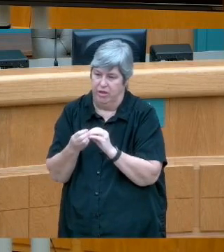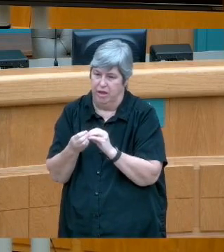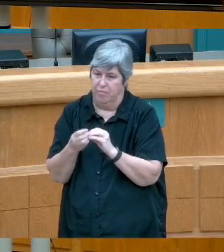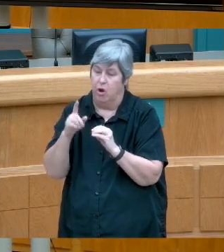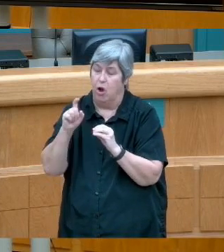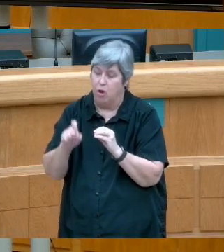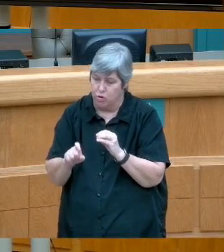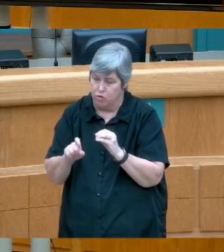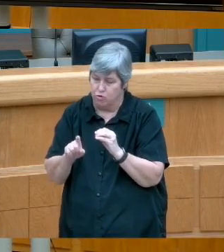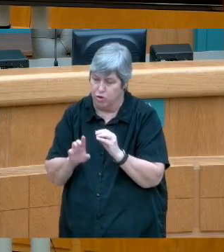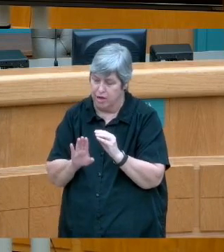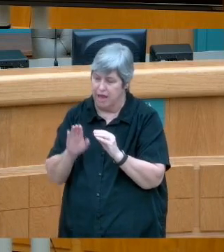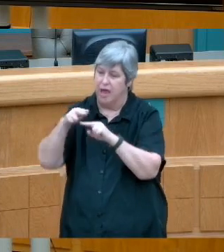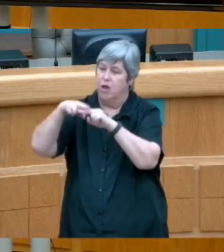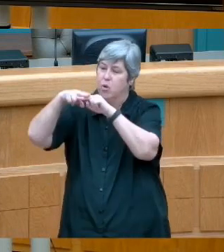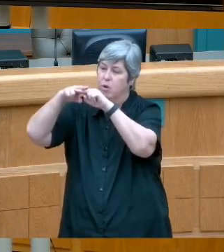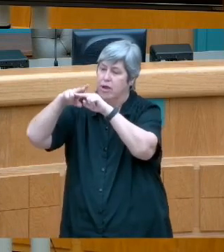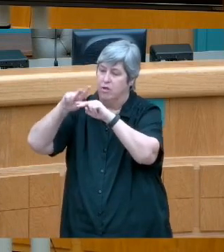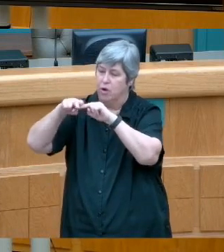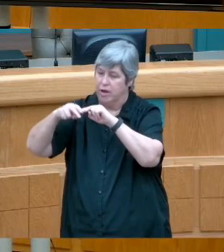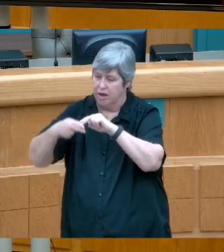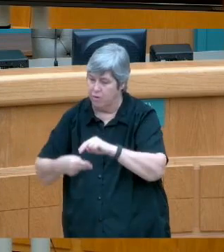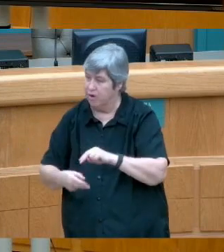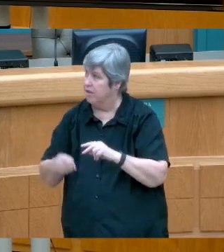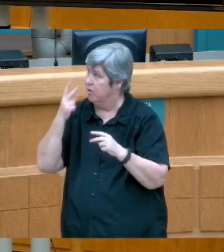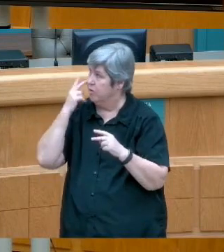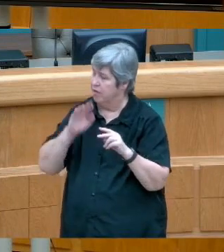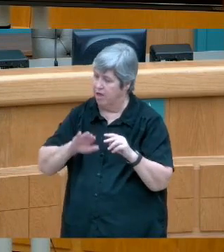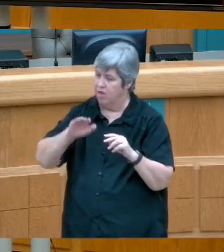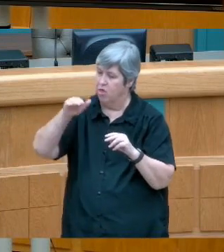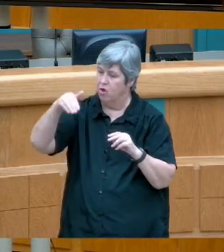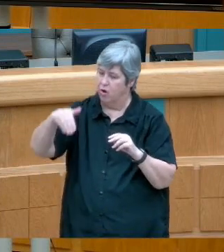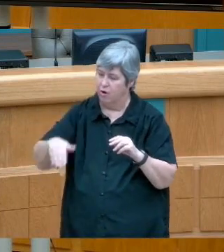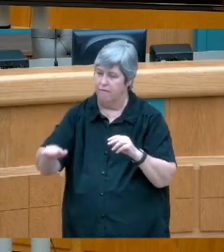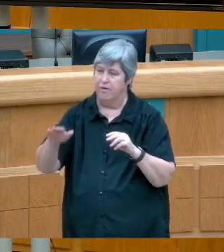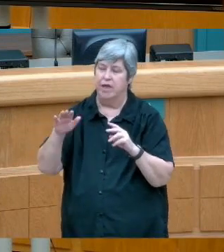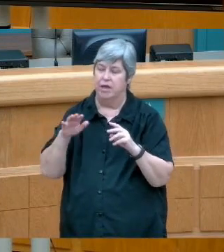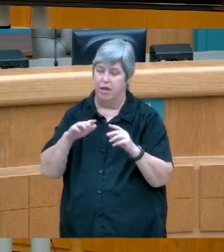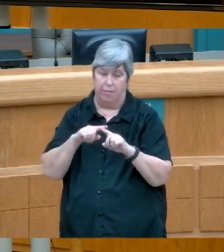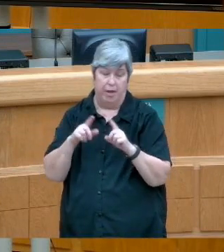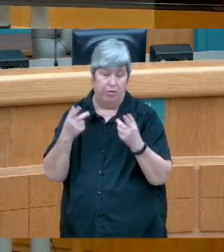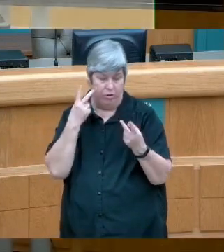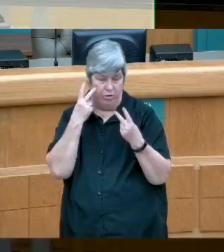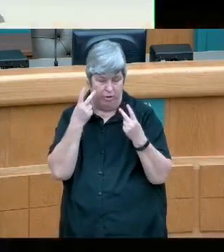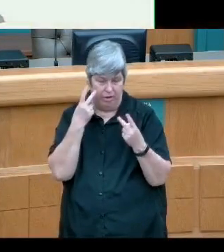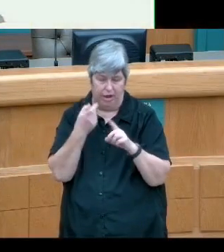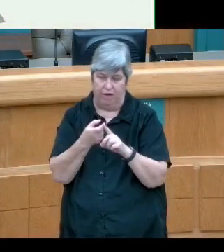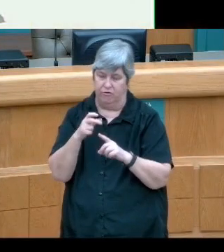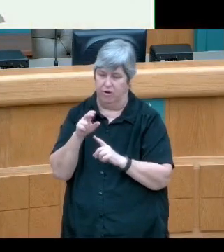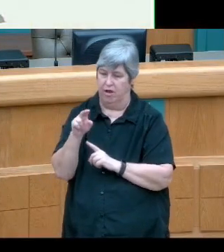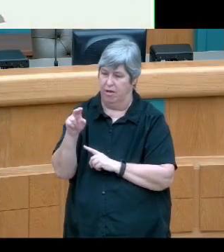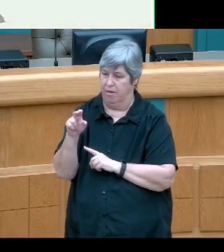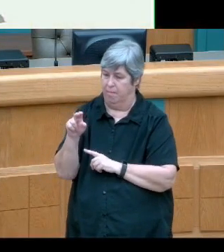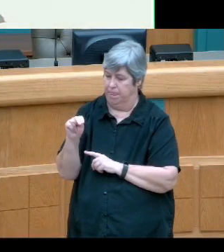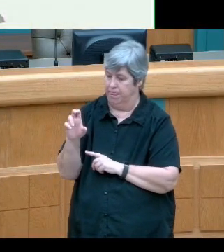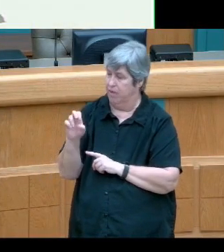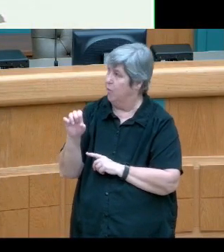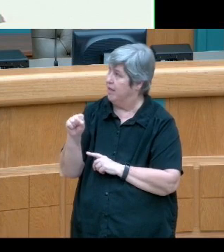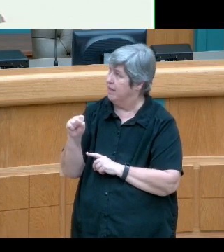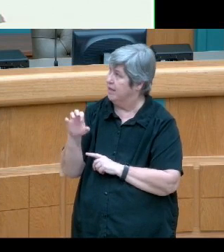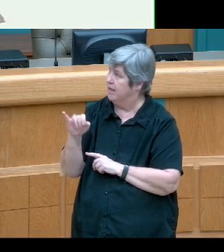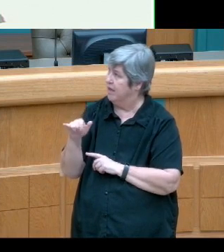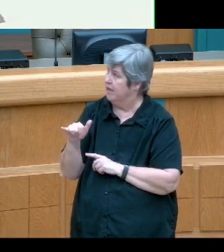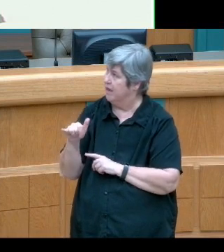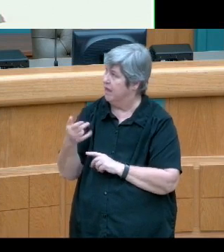should increase and decrease, and that's what you're seeing in these curves. What you can tell is from the Nueces peak, it's